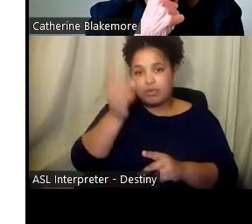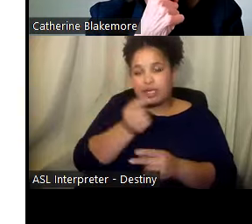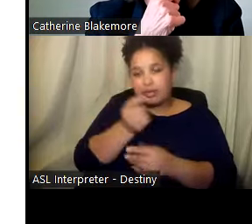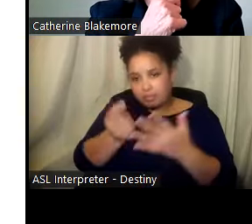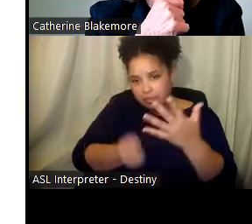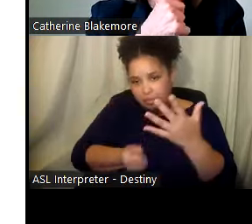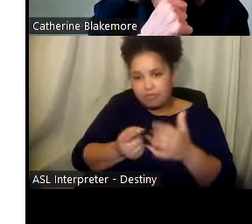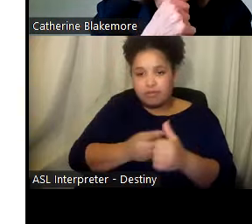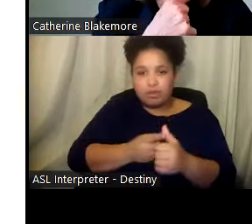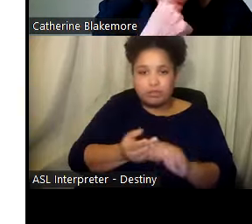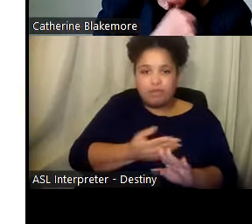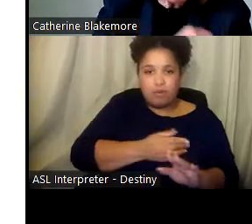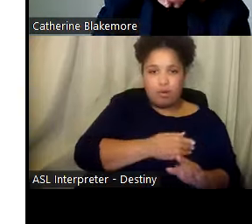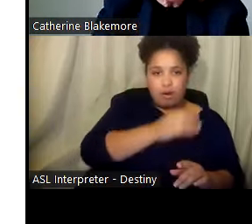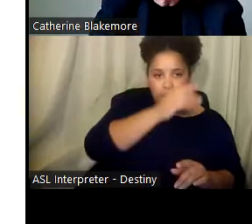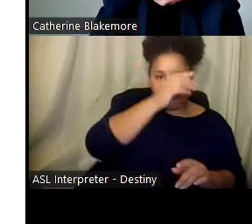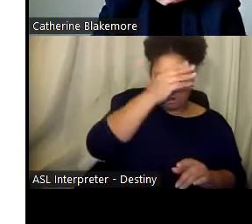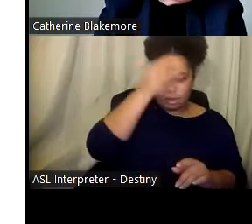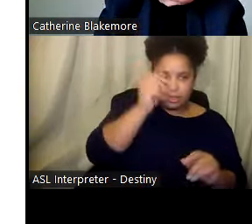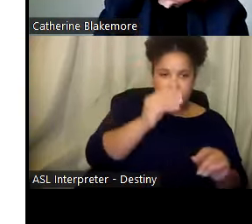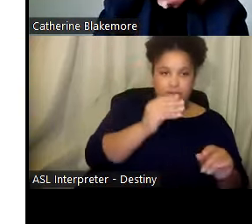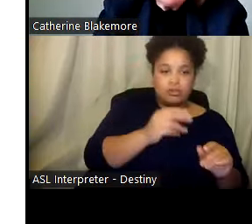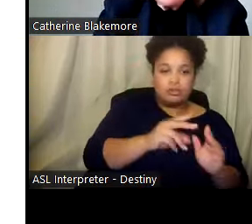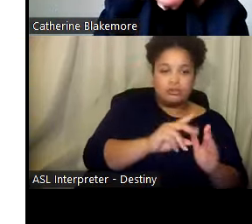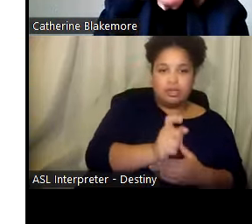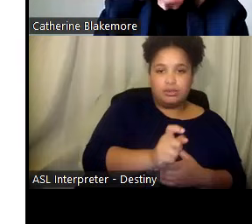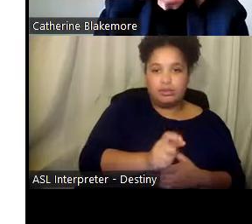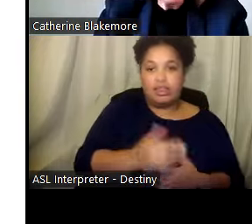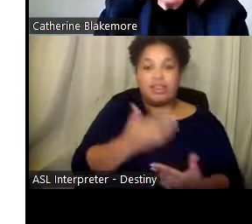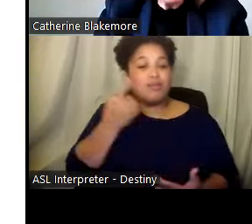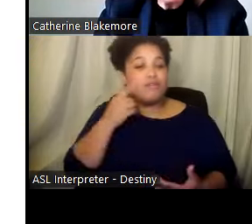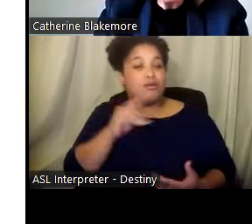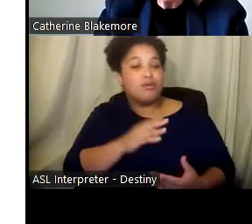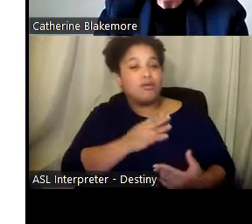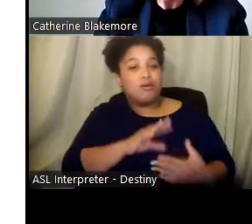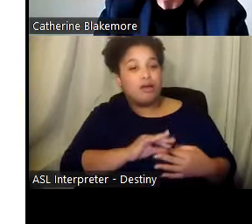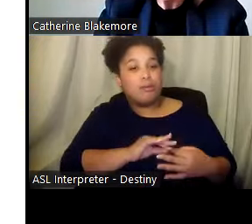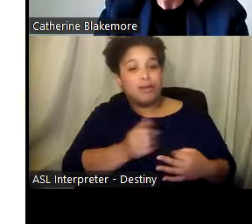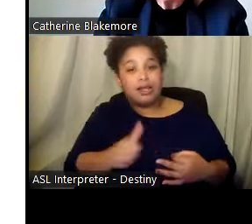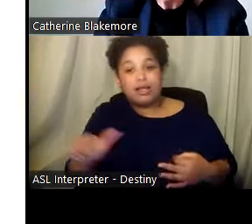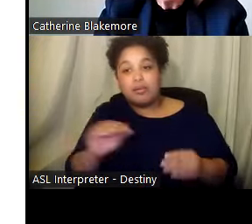you. Thanks for your comment. Are there any other comments from members of the public?